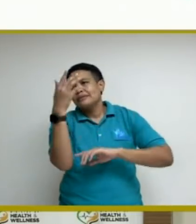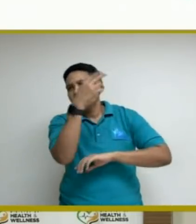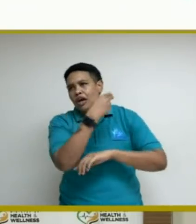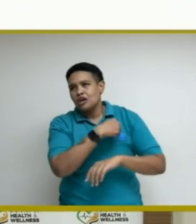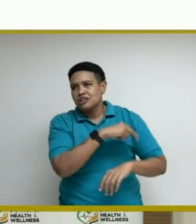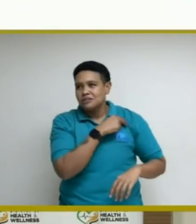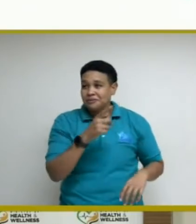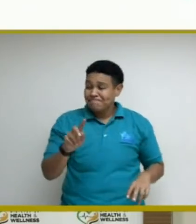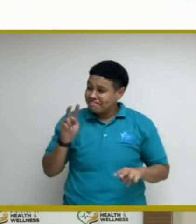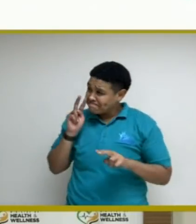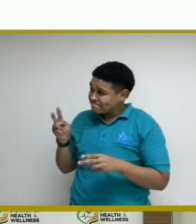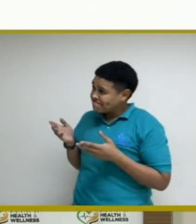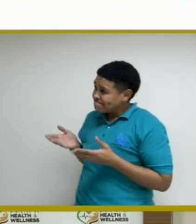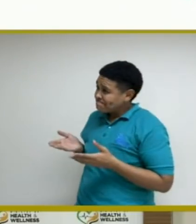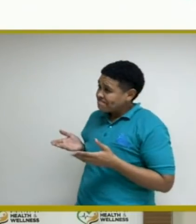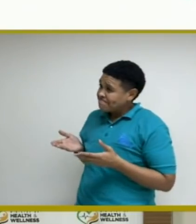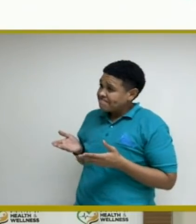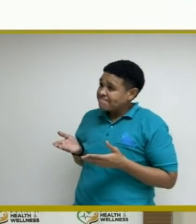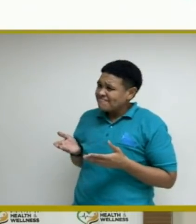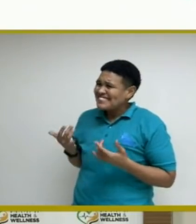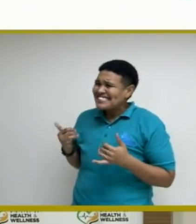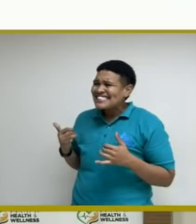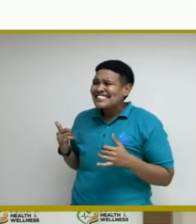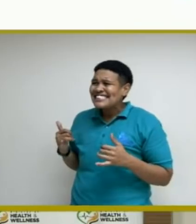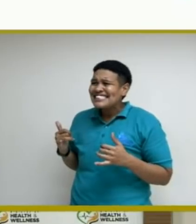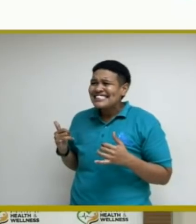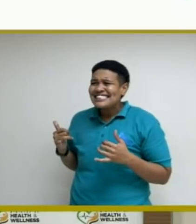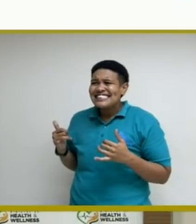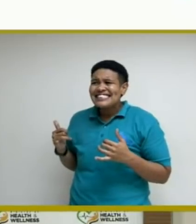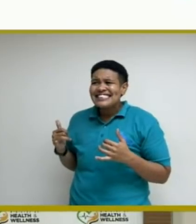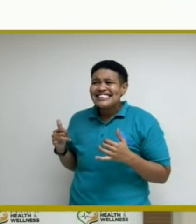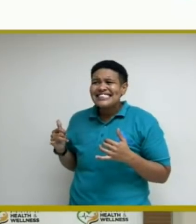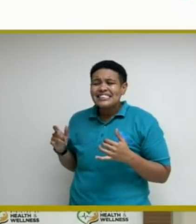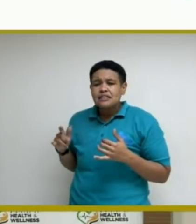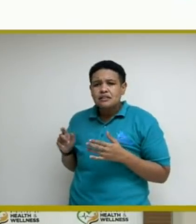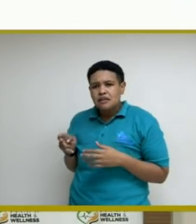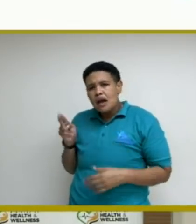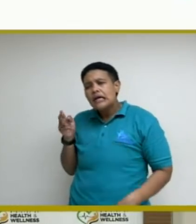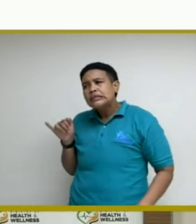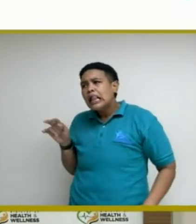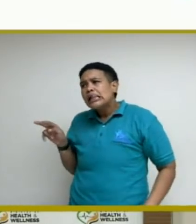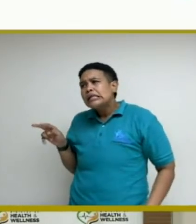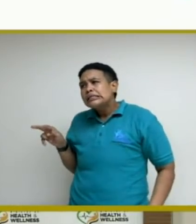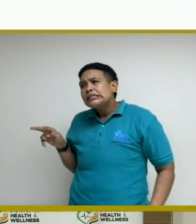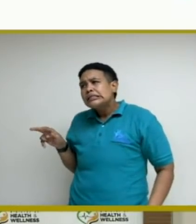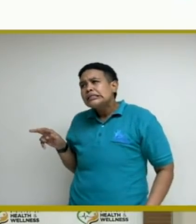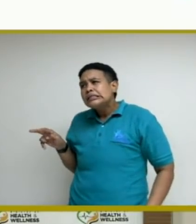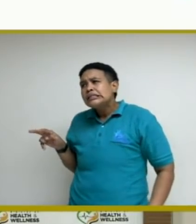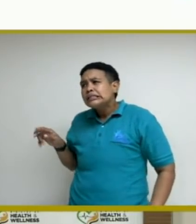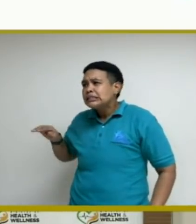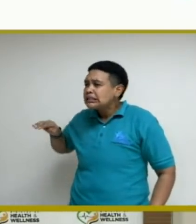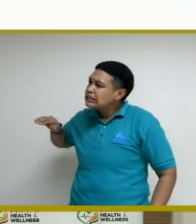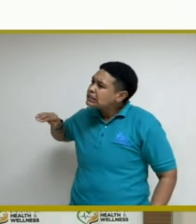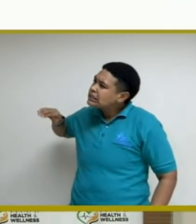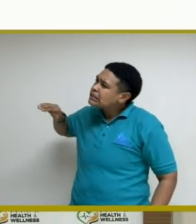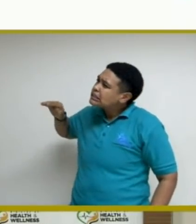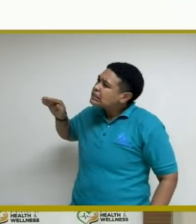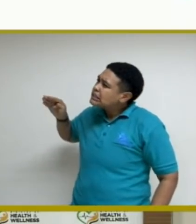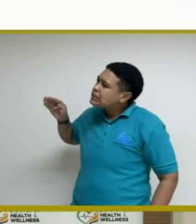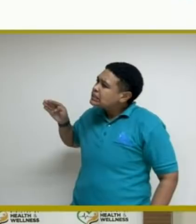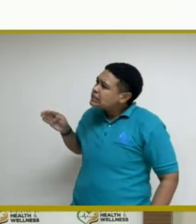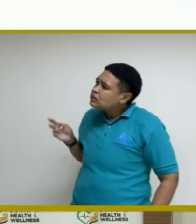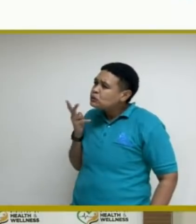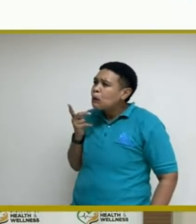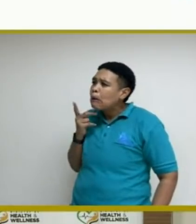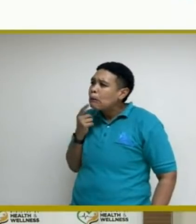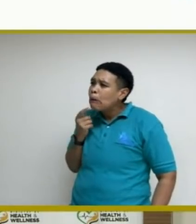And here it is again, still at a level, I must say, very high level, which means that